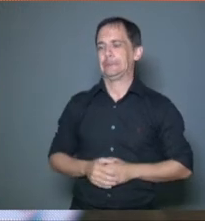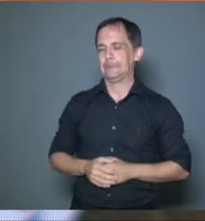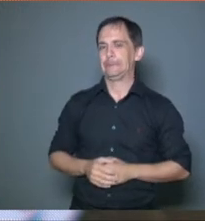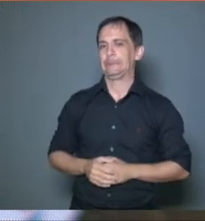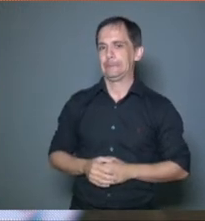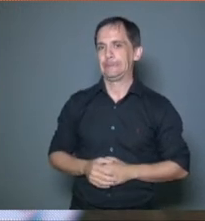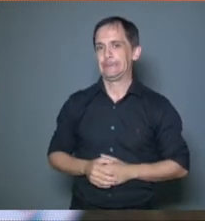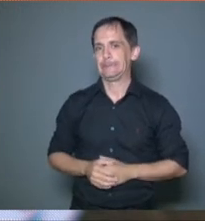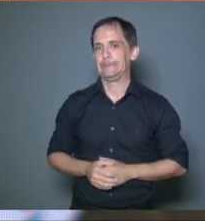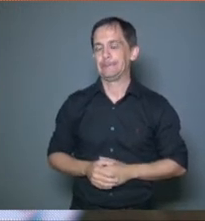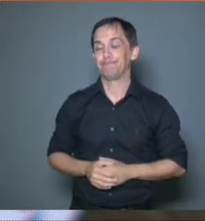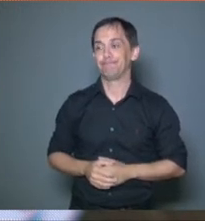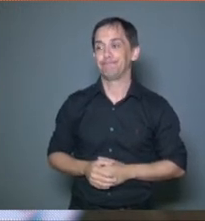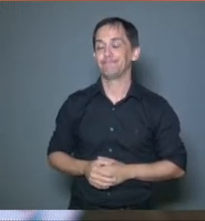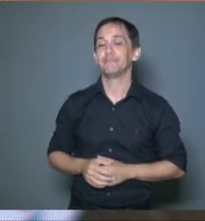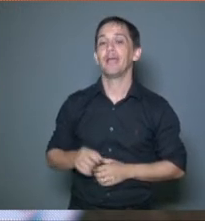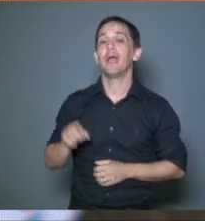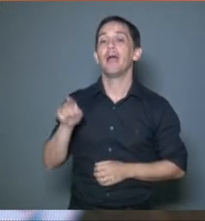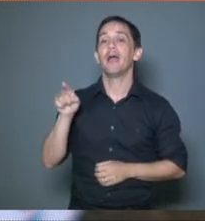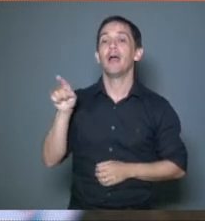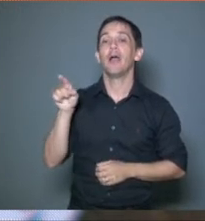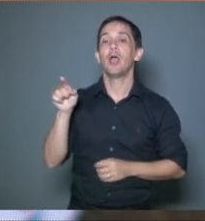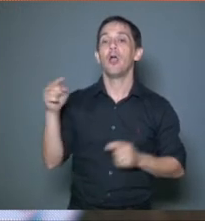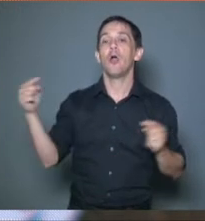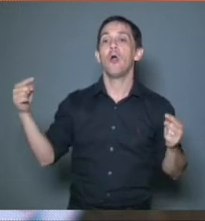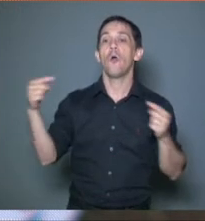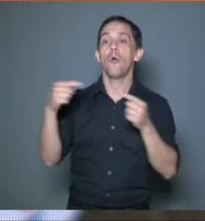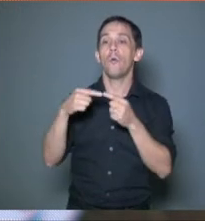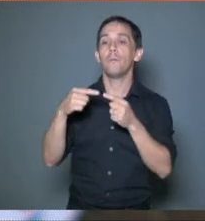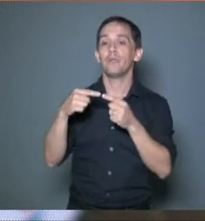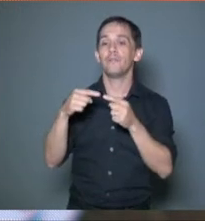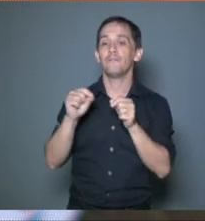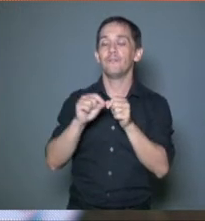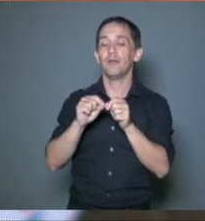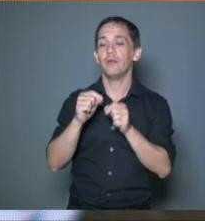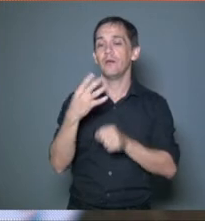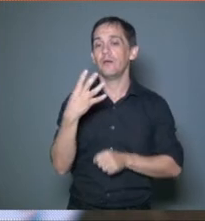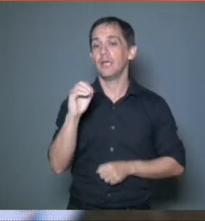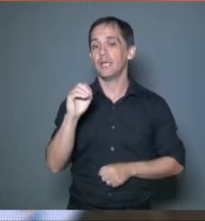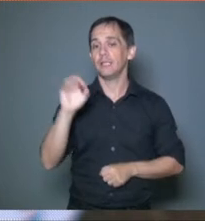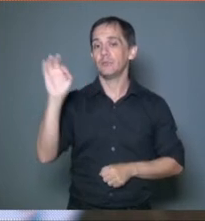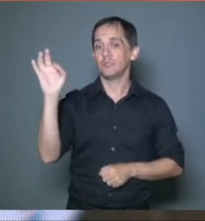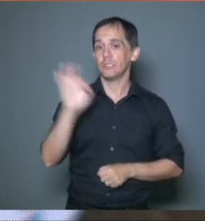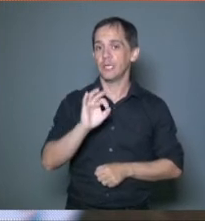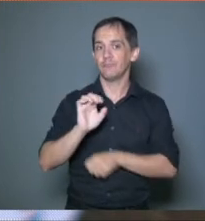36%, and they account for 40% of exports.